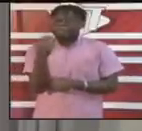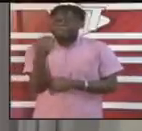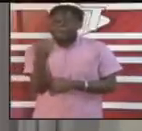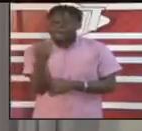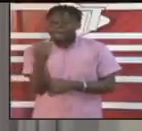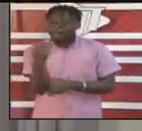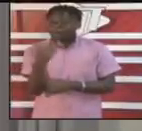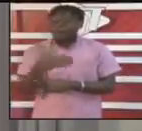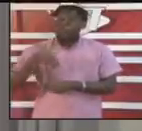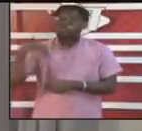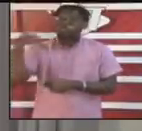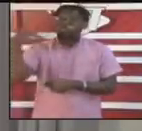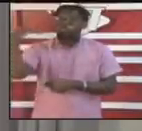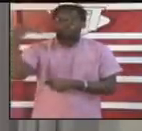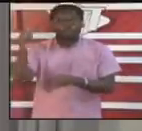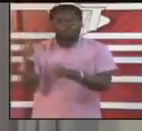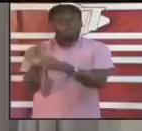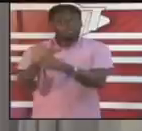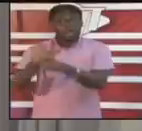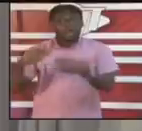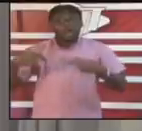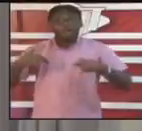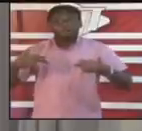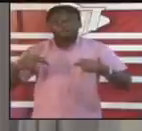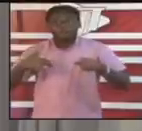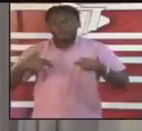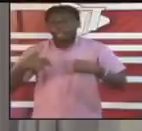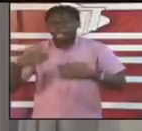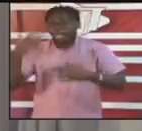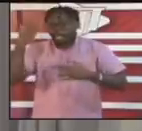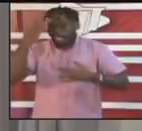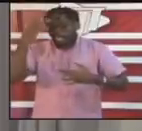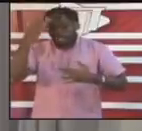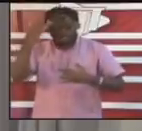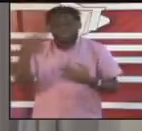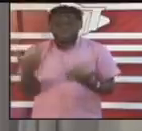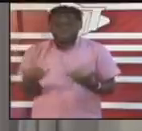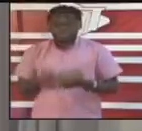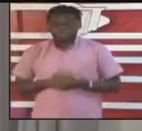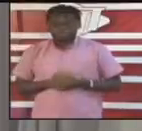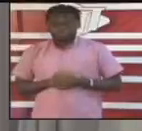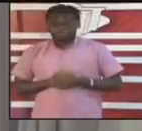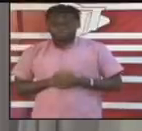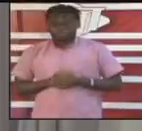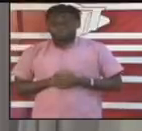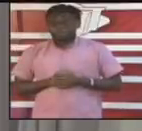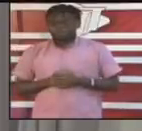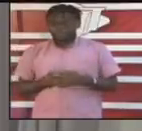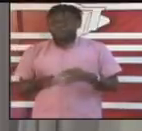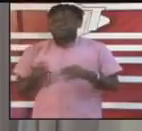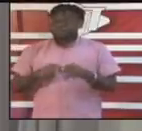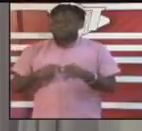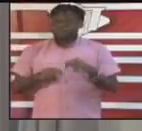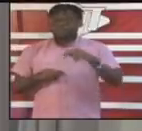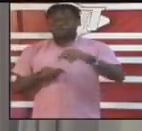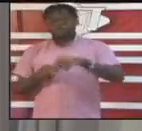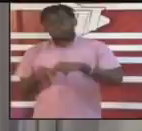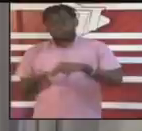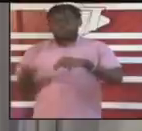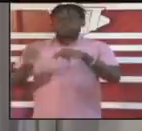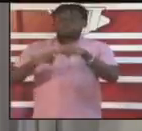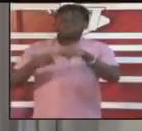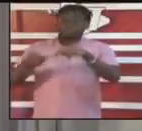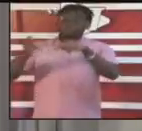10,632,053. At this alarming rate of increase, last week we were talking about touching